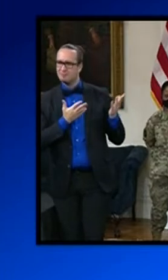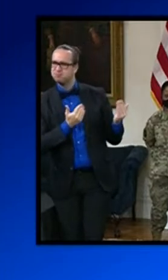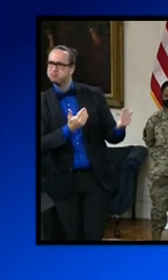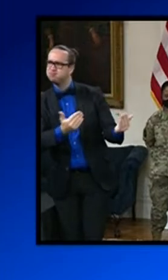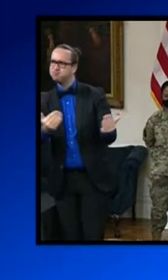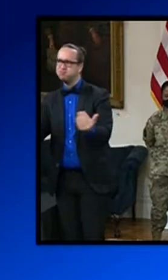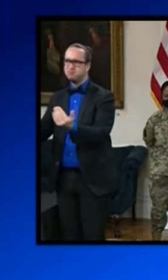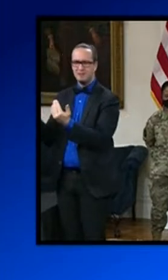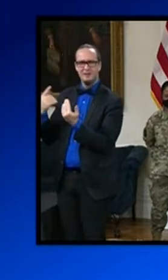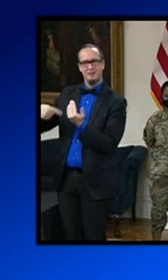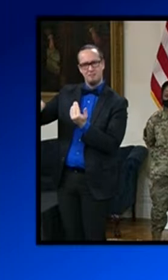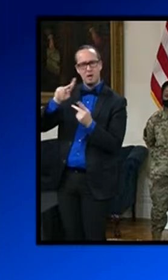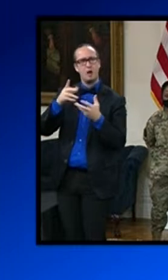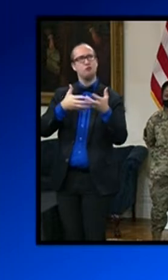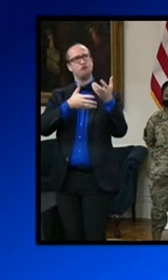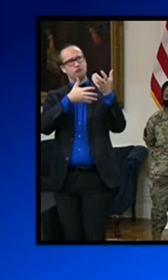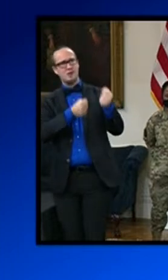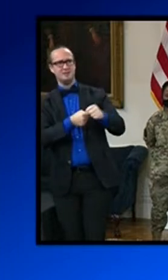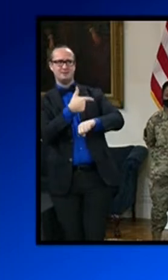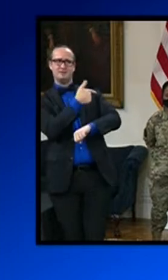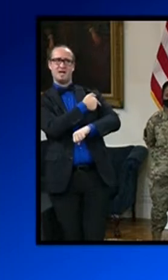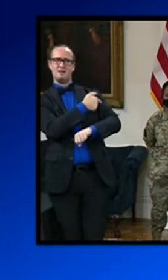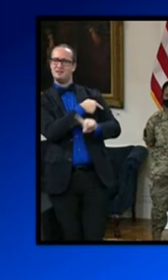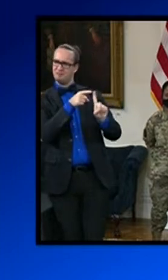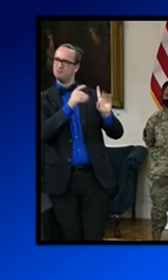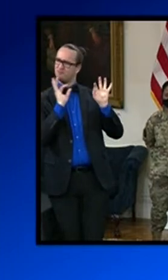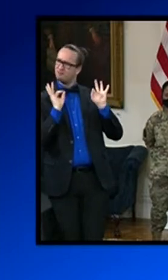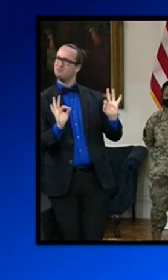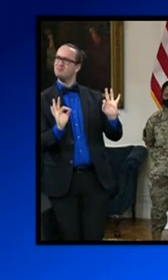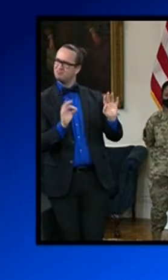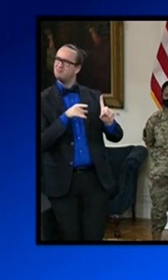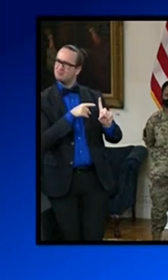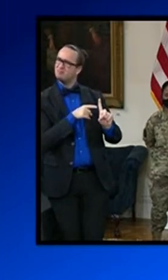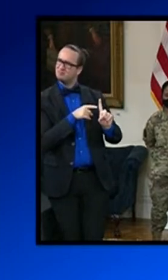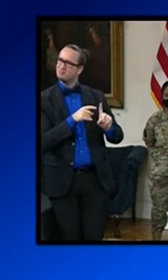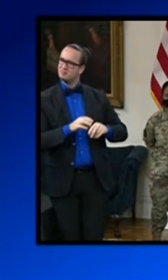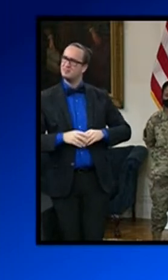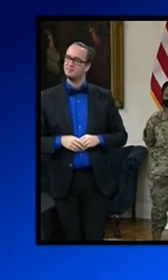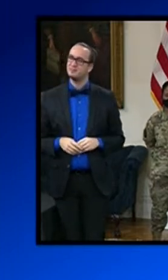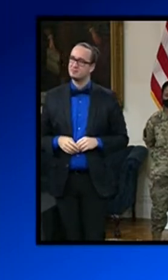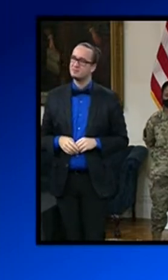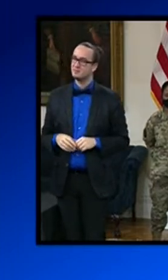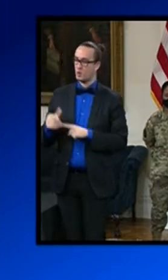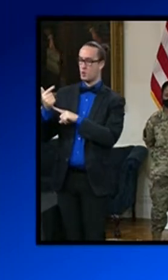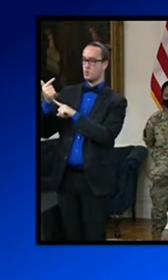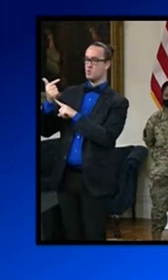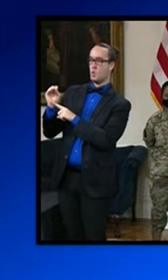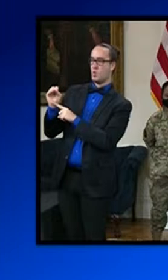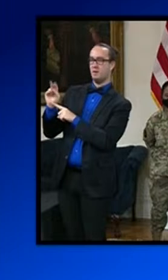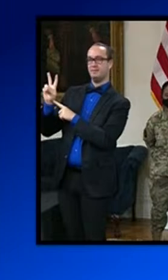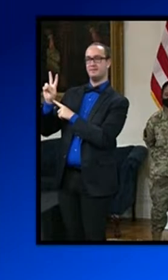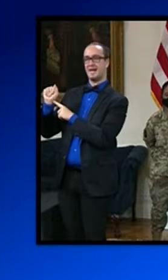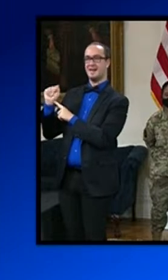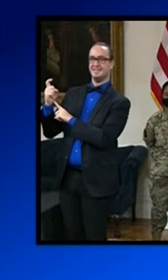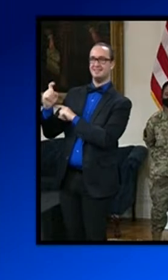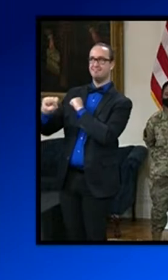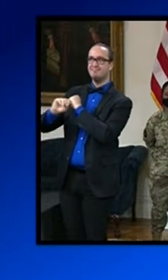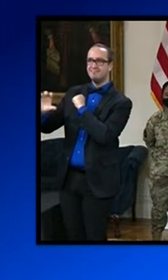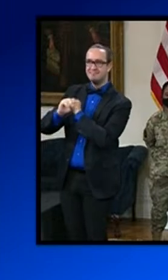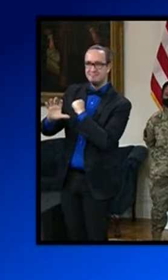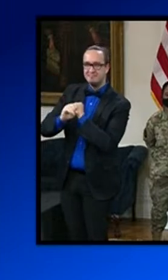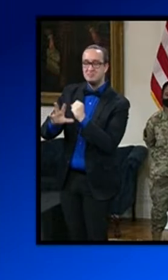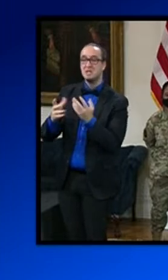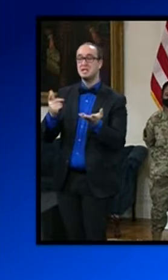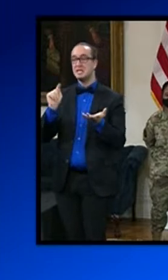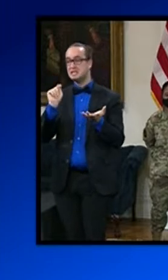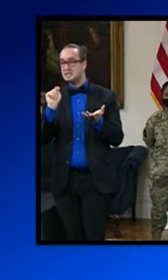The GoVax campaign includes TV, radio, print, and social media buys, all of which we will be increasing